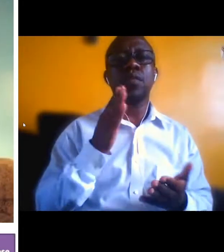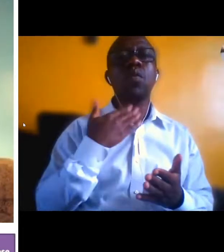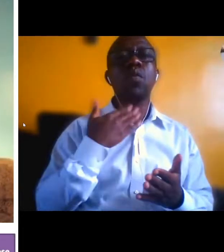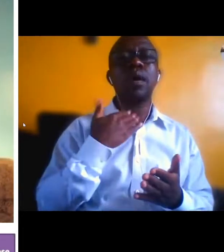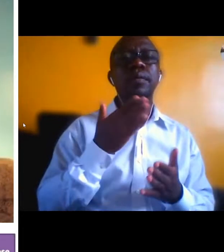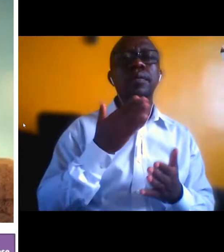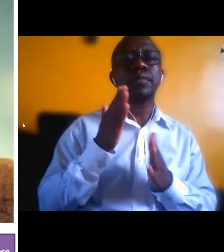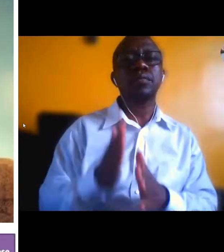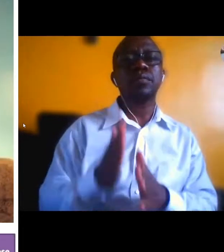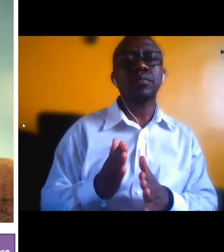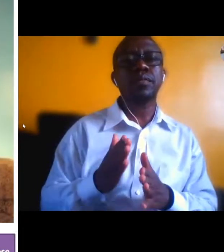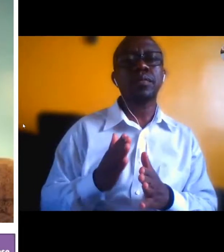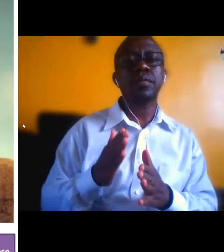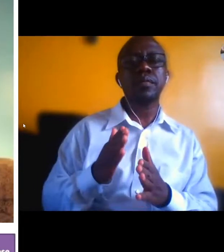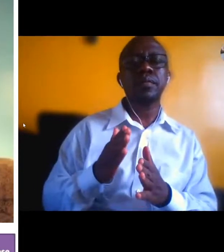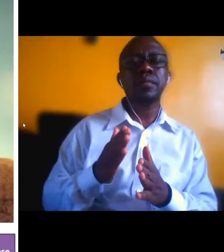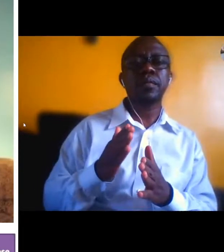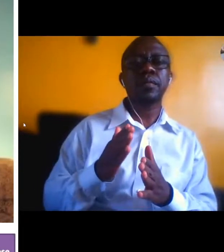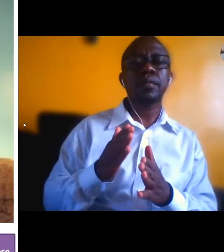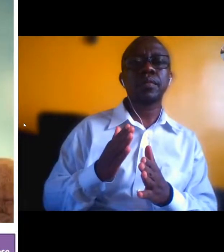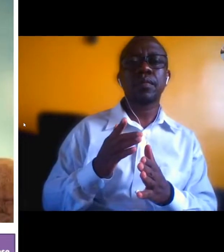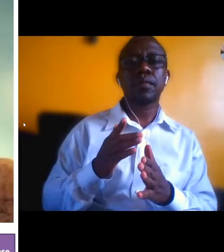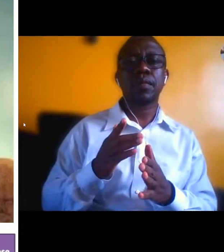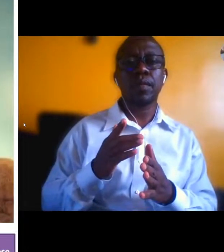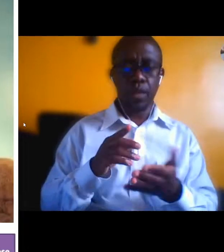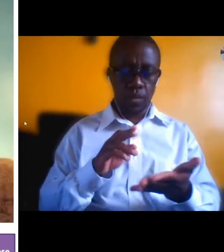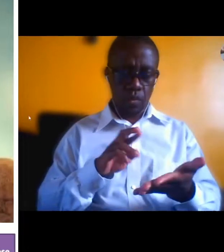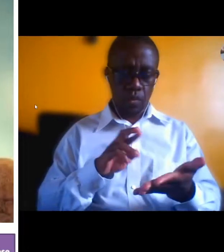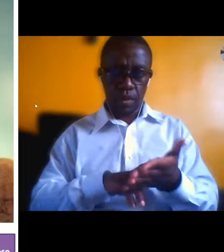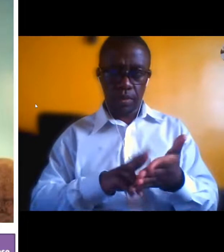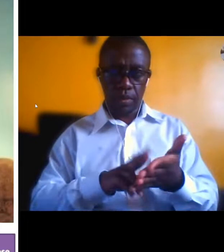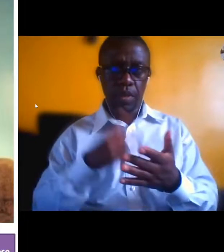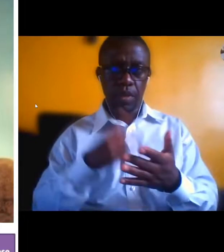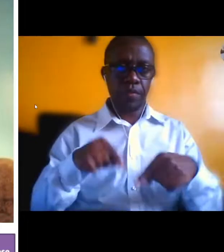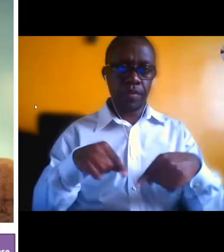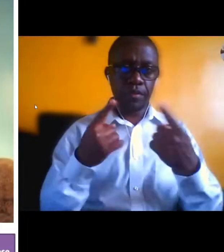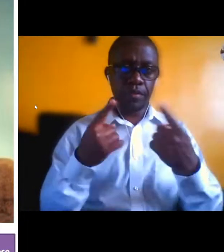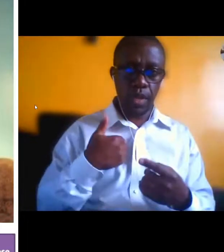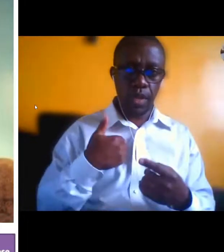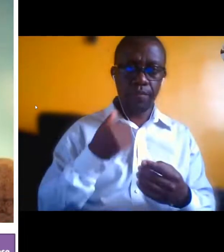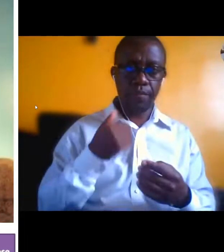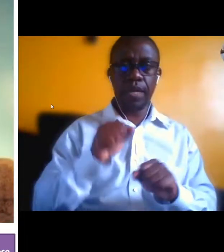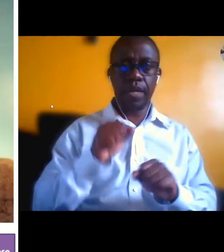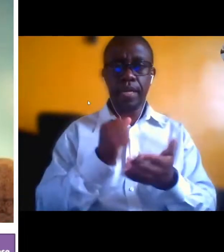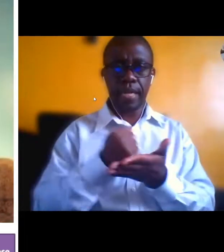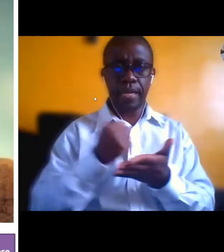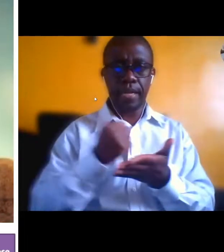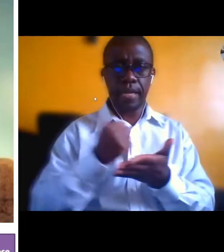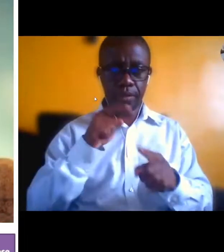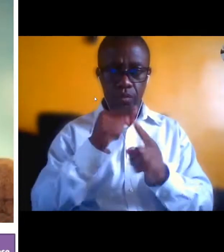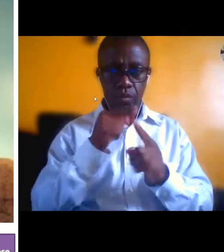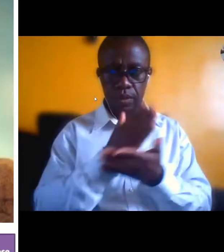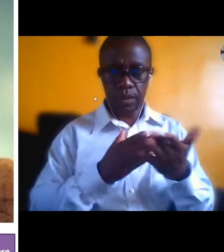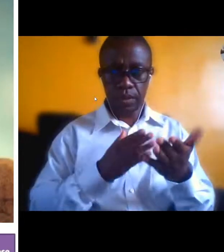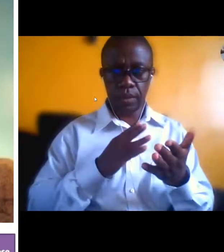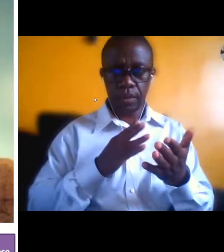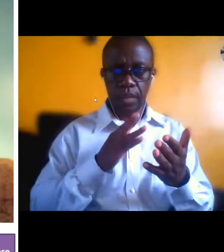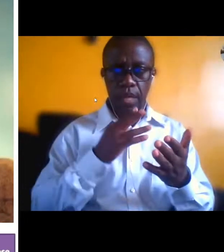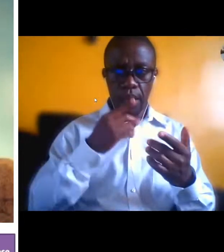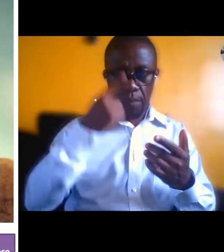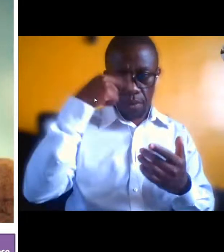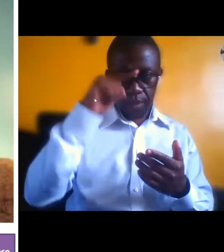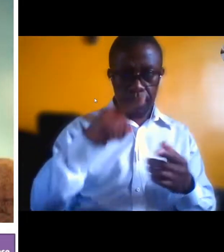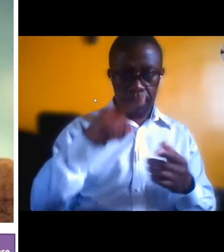affiliate can refer to that? If there's dispute, you can refer to such policies. In terms of clause number 1 of